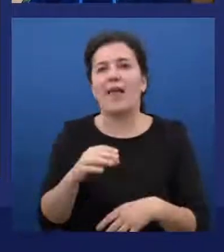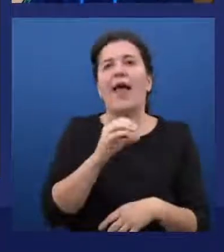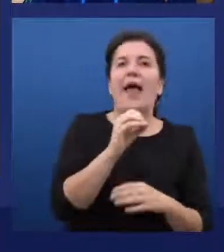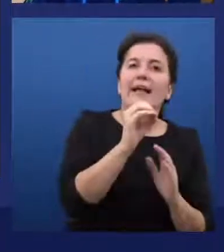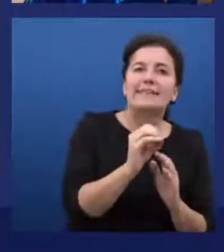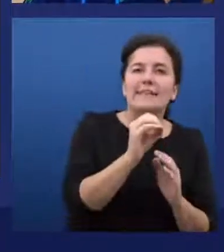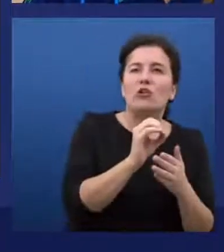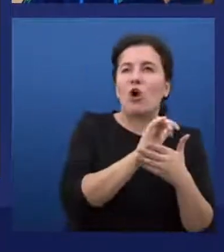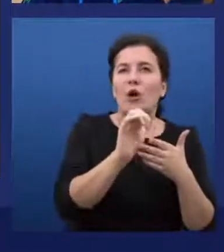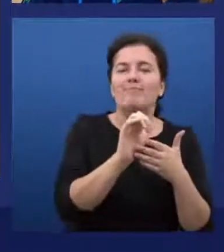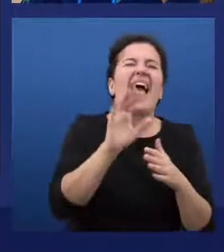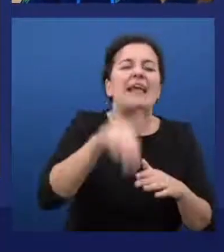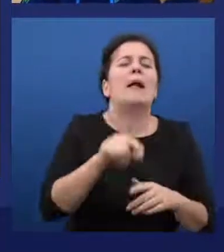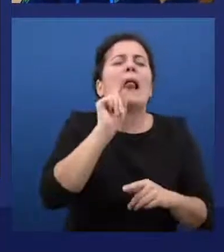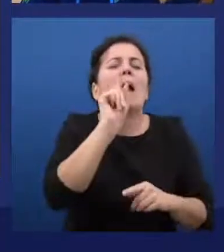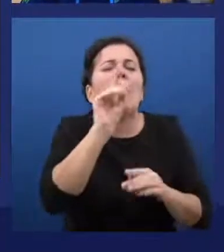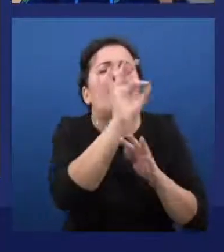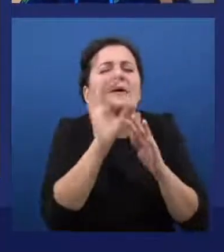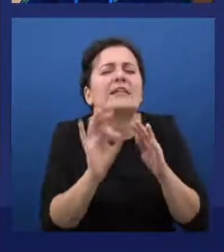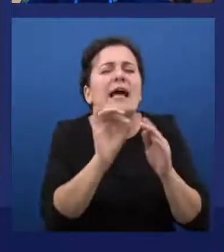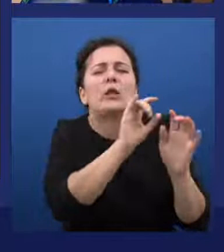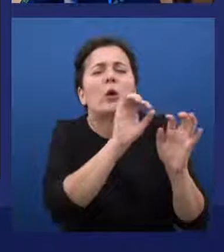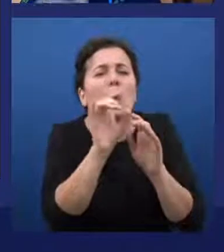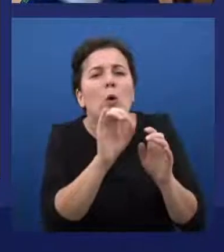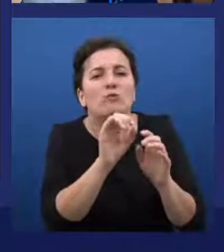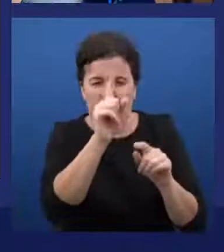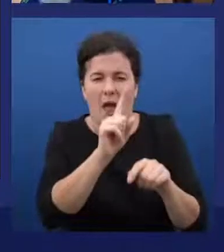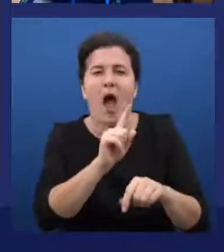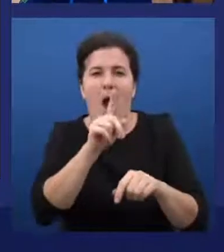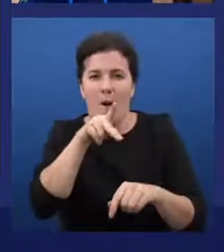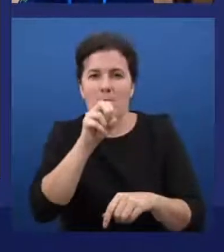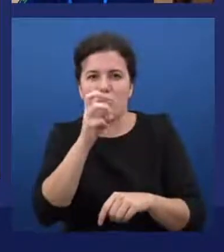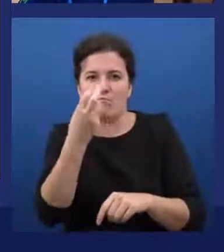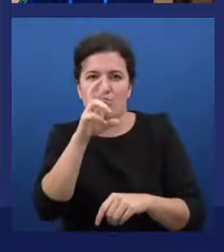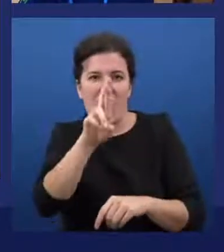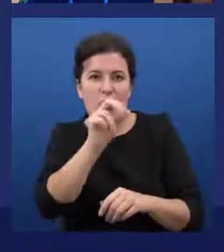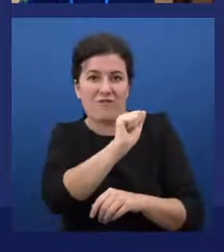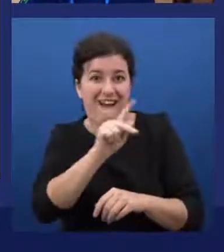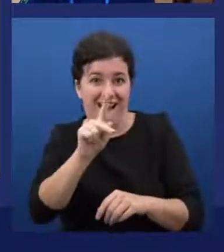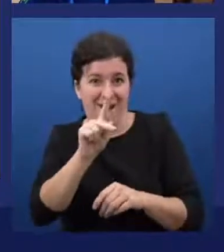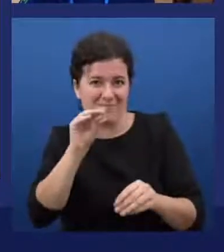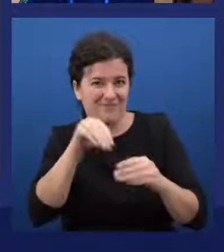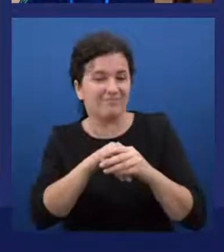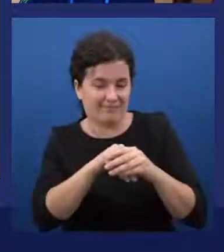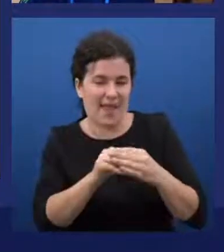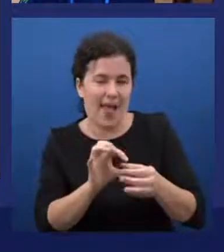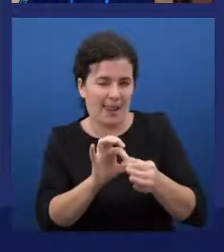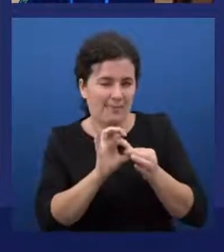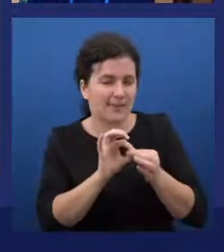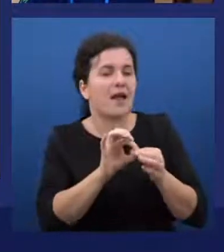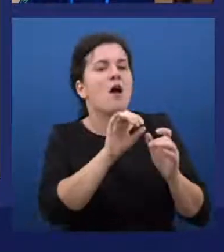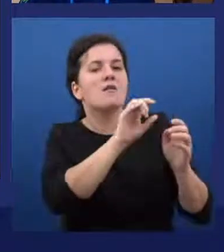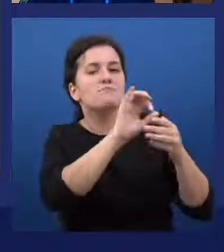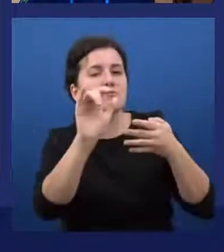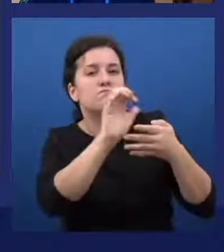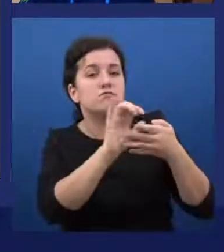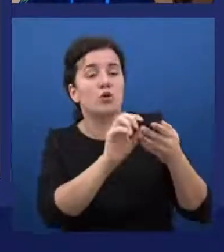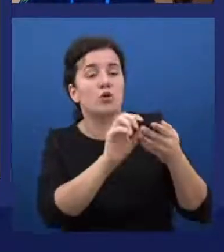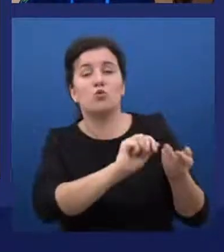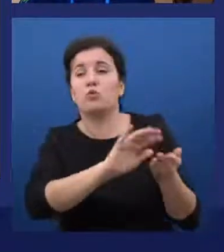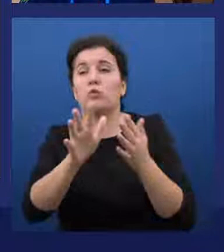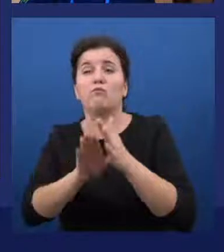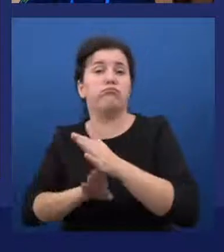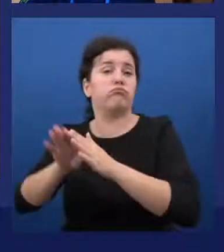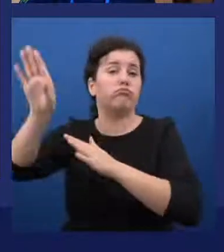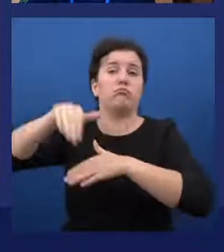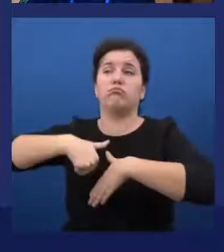let's say 1% coding with Power Apps to everything you want to do with it. That's really cool. And like I said, those